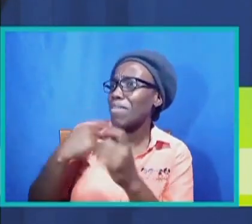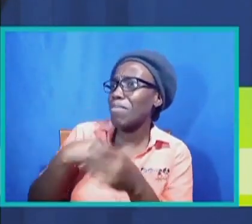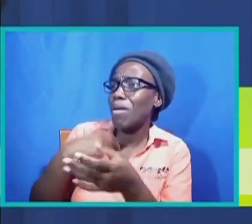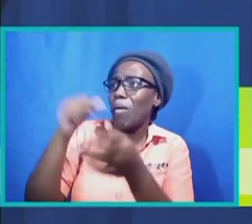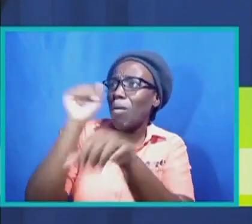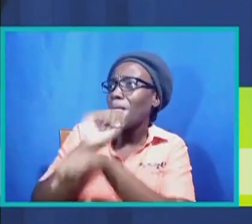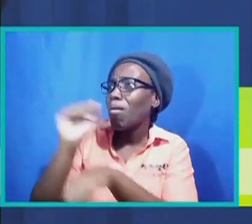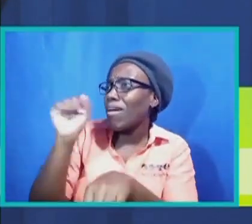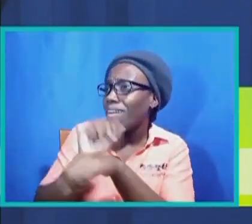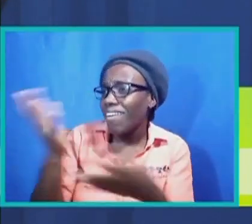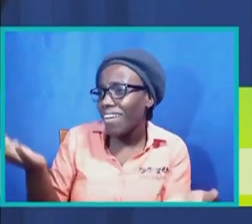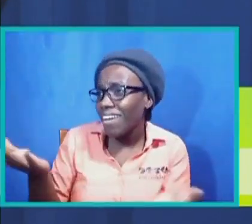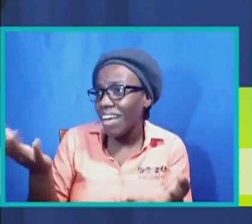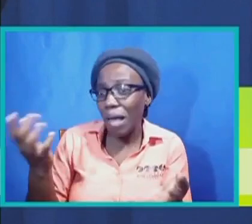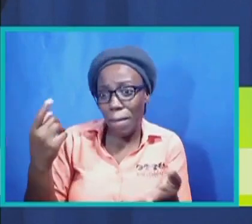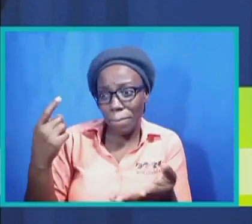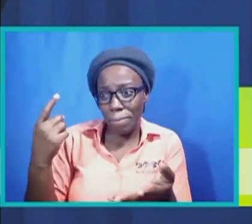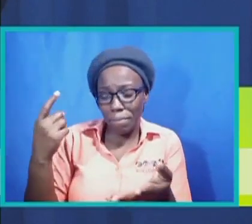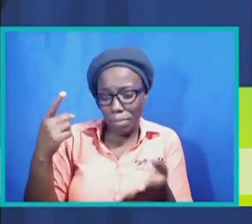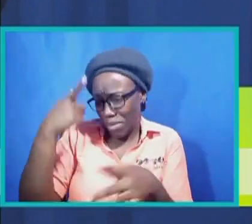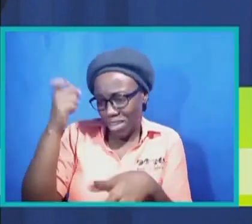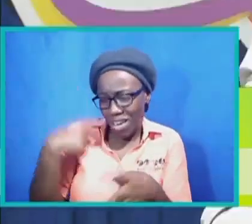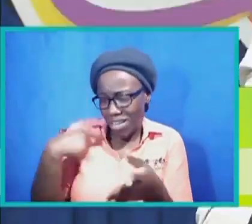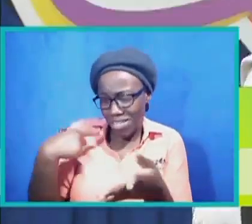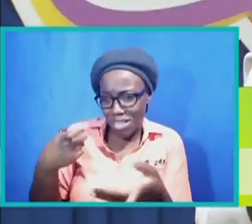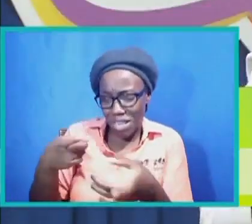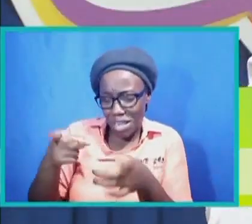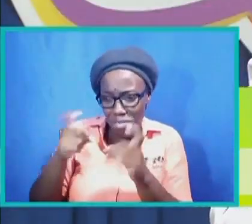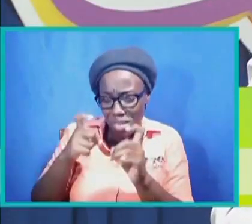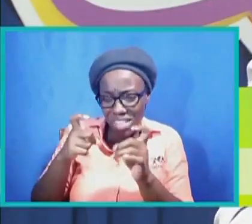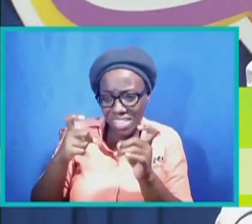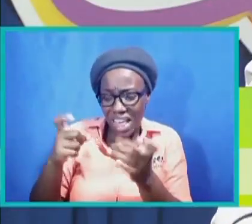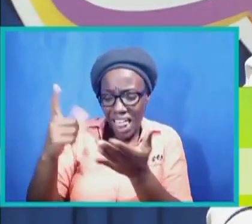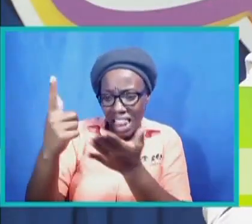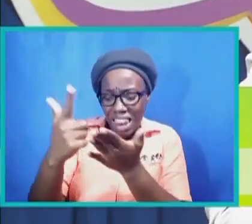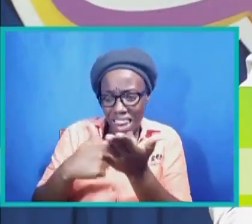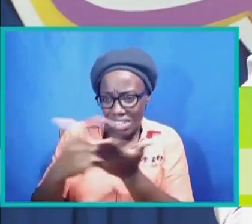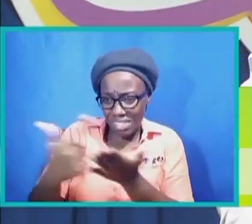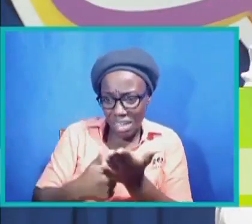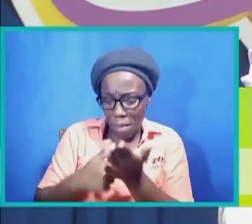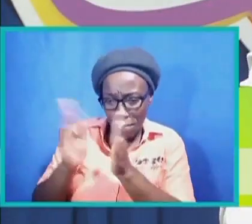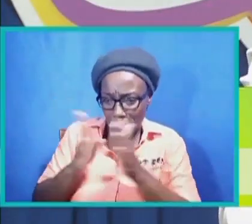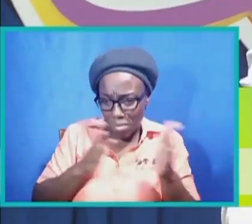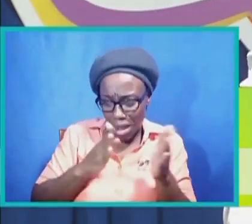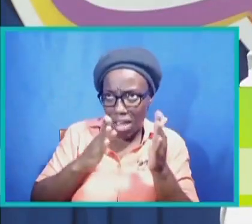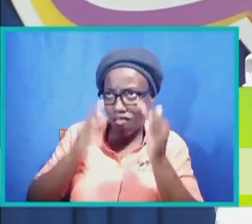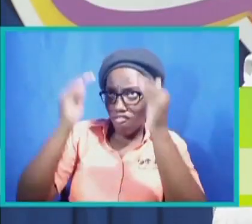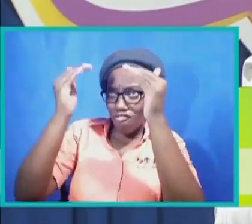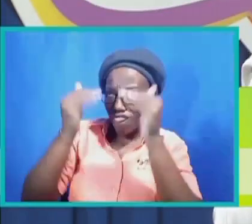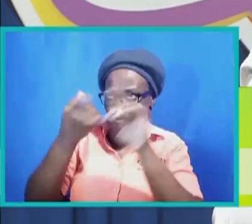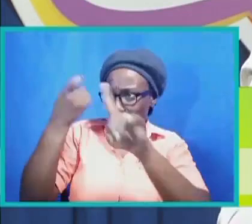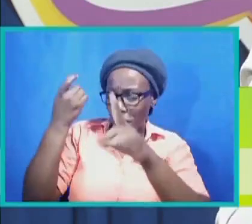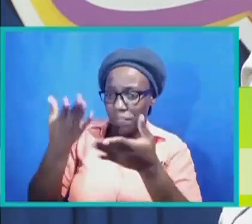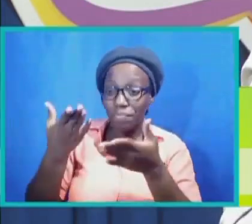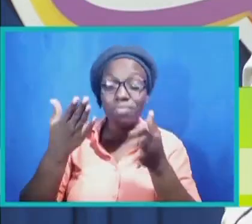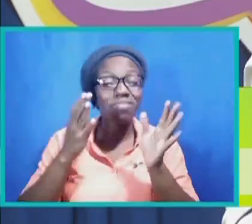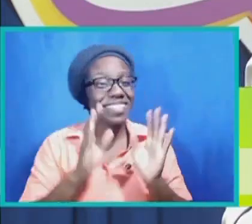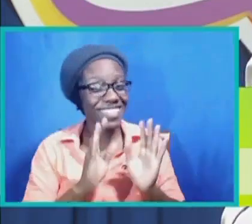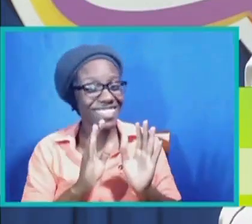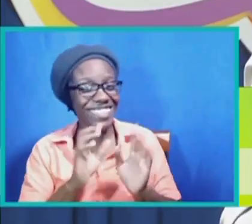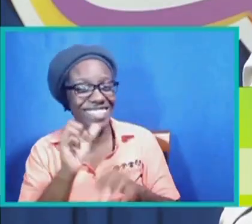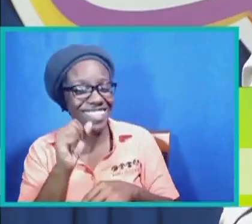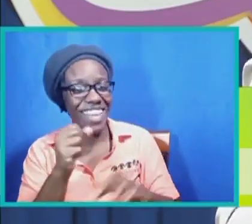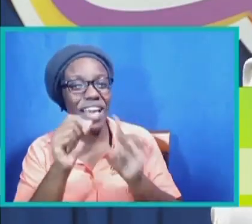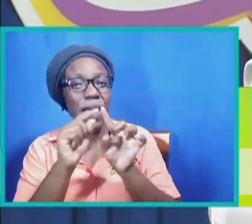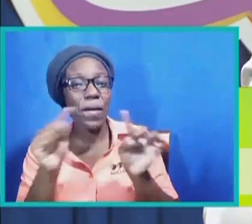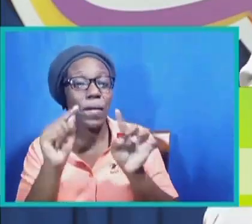I've gotten this lessons plan has been passed down from on high. Work on the front end is going to make it